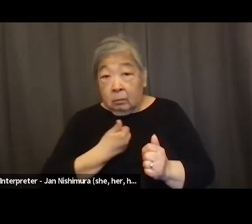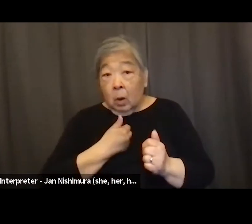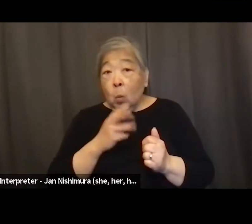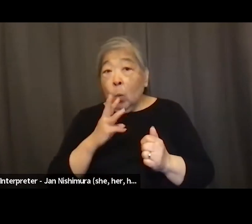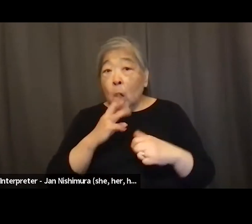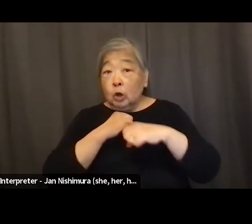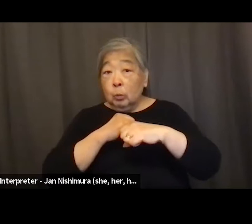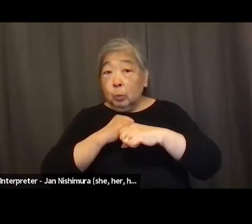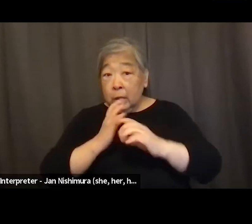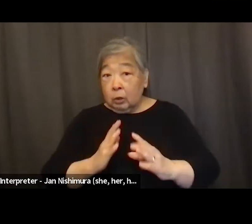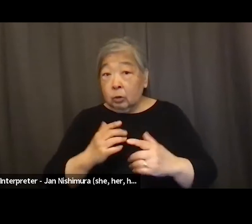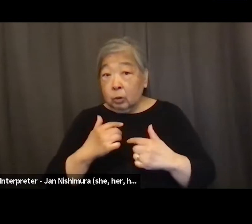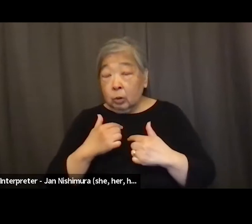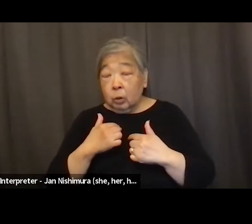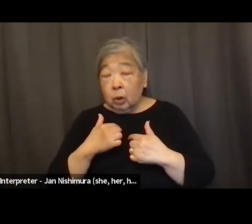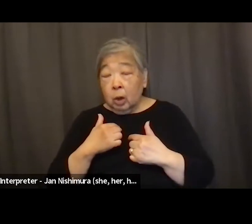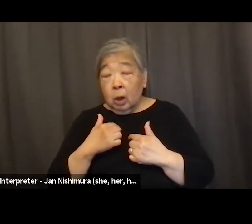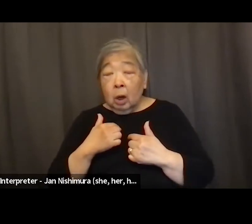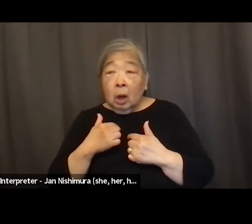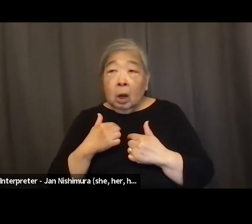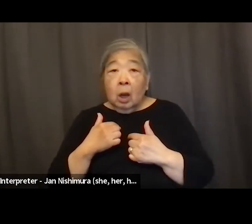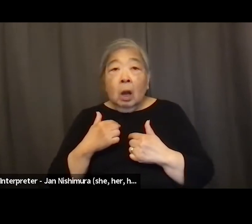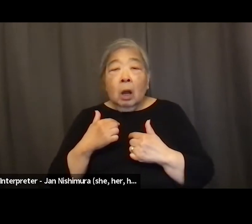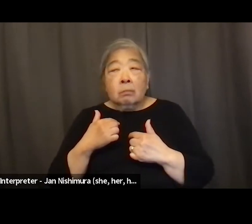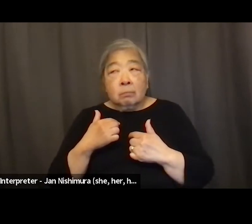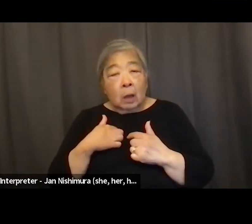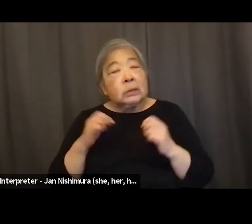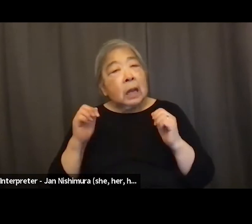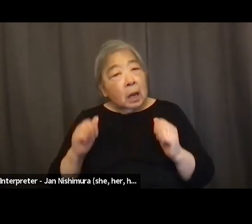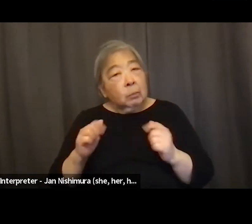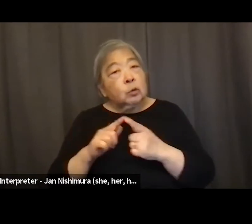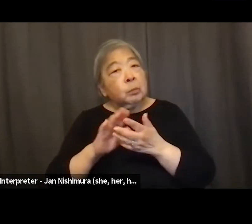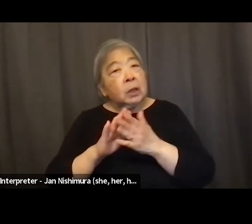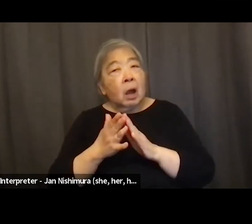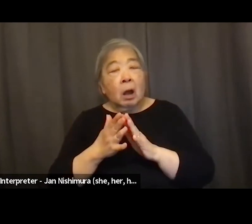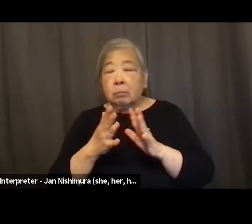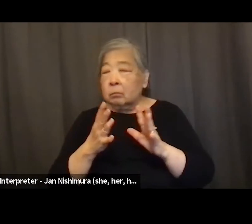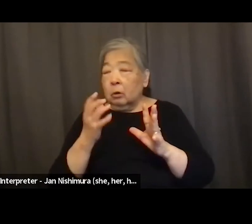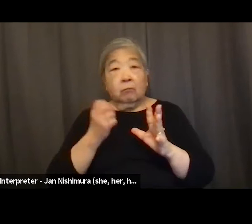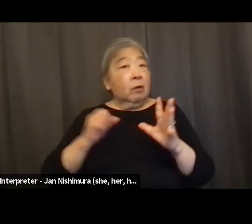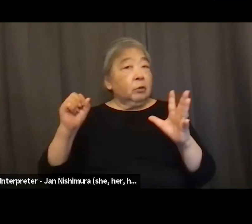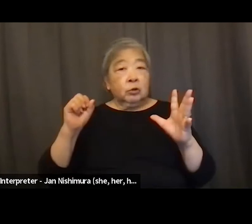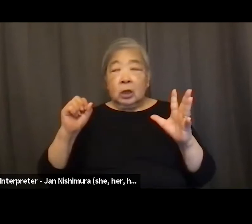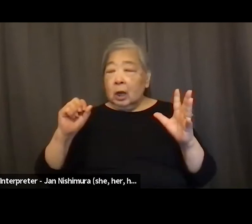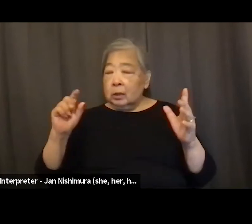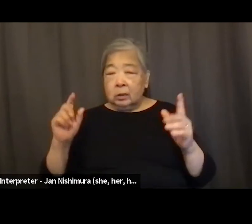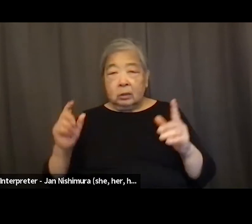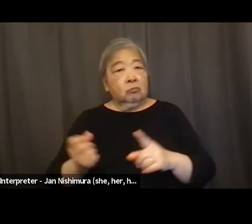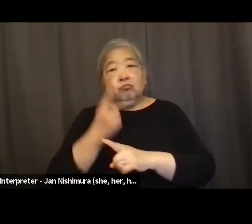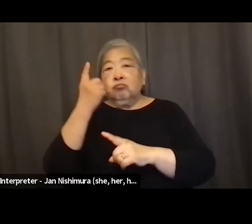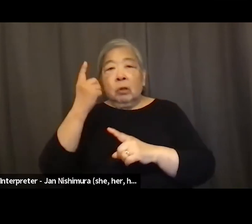protector that was able to become revolutionized, radicalized through Standing